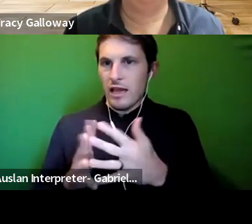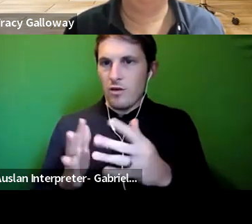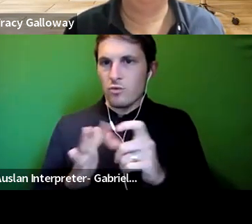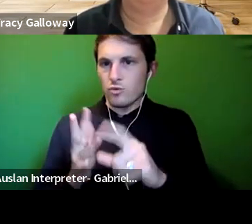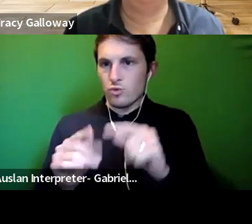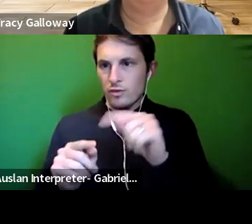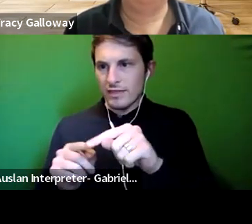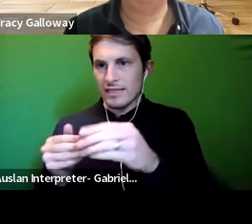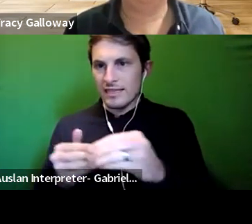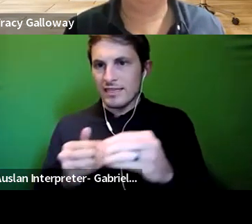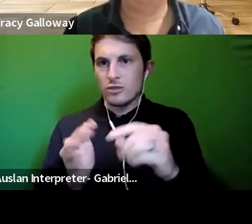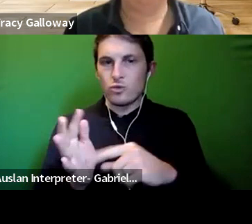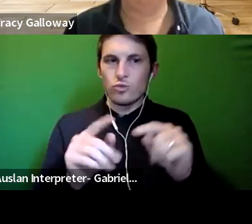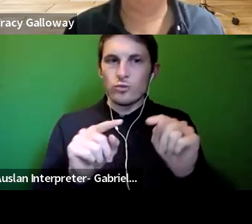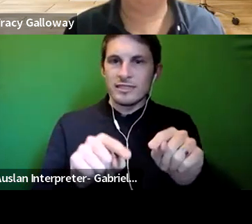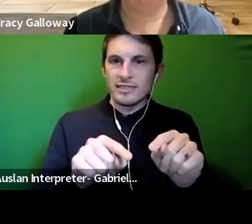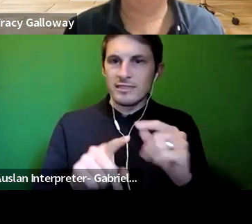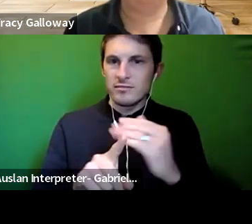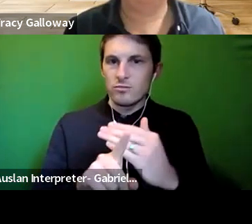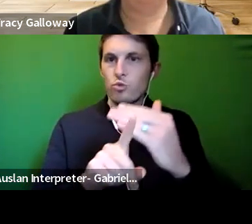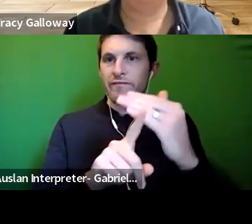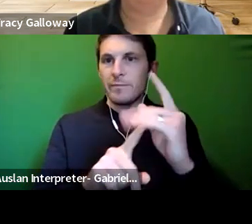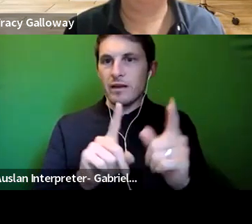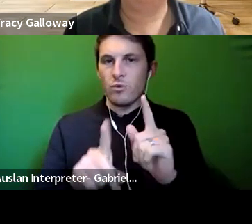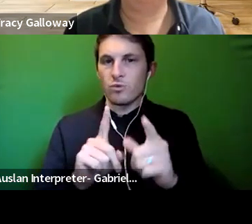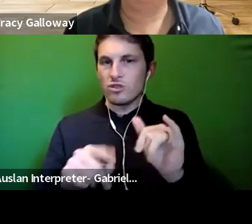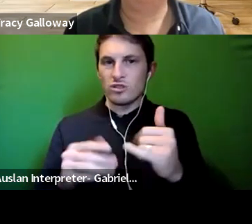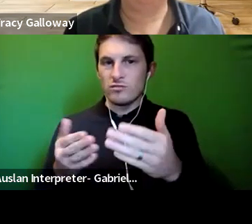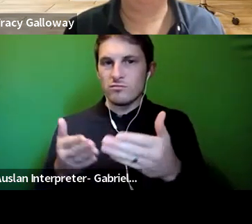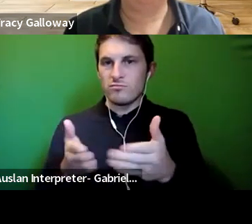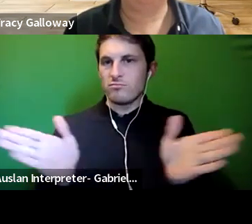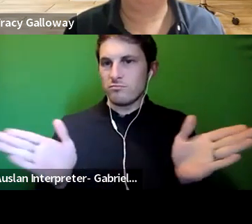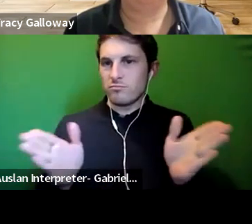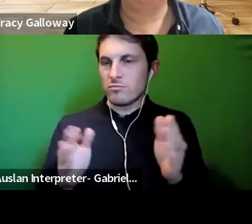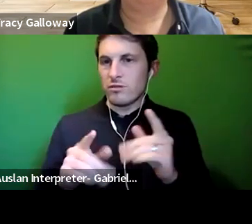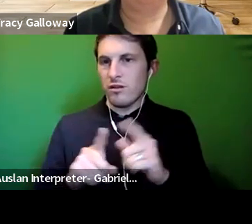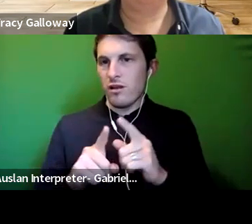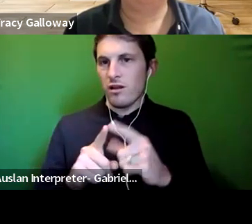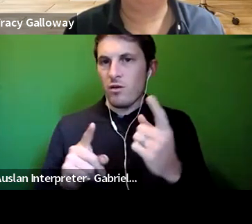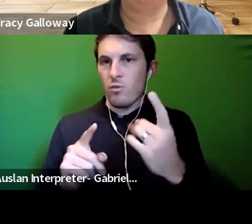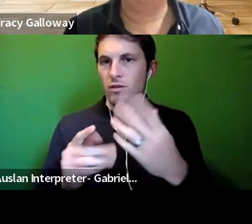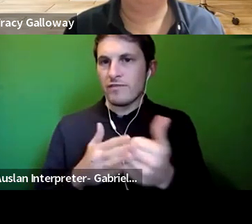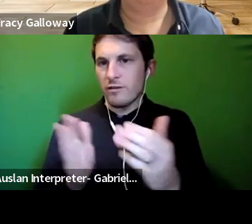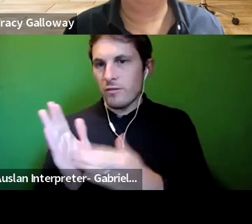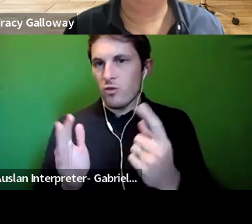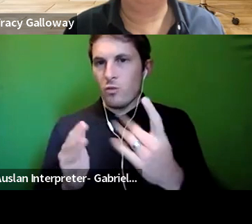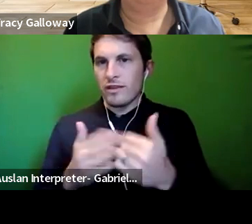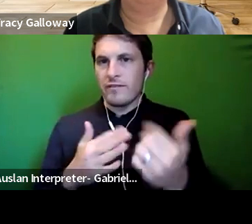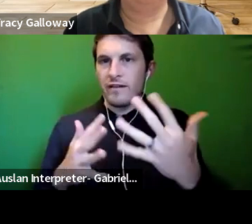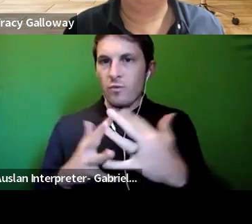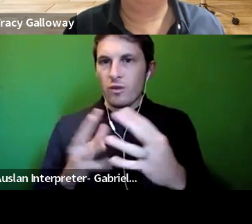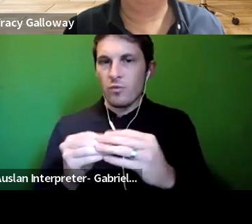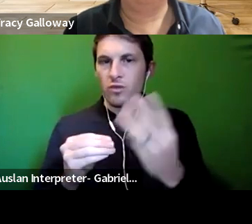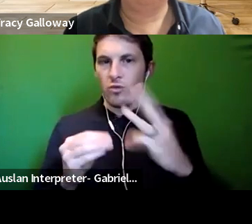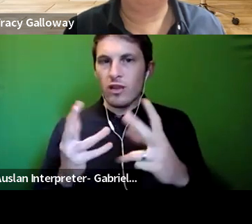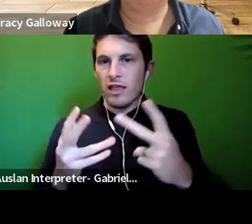it leads to this kind of thing. But the being able to sit with a, you know, once a month or once every 5 weeks with 30 other practitioners from